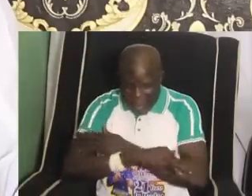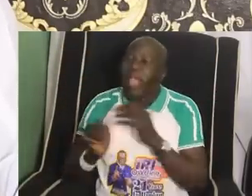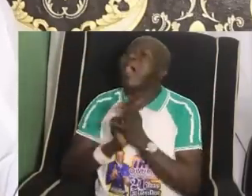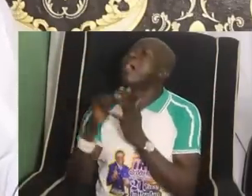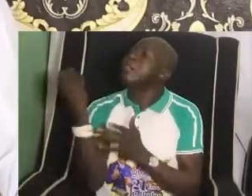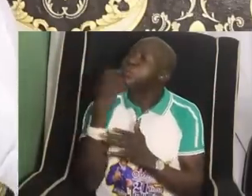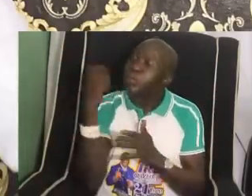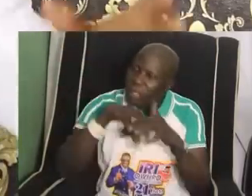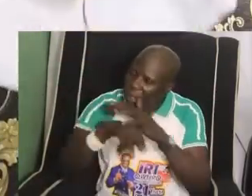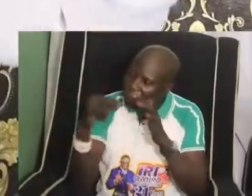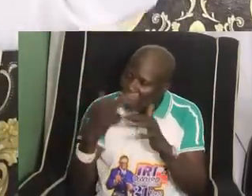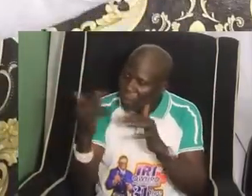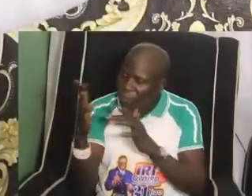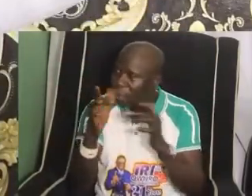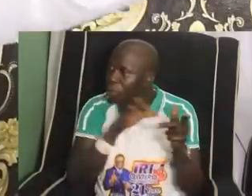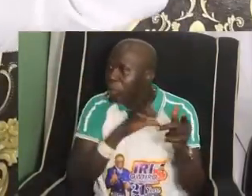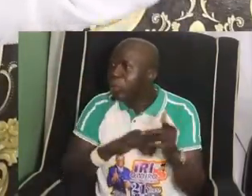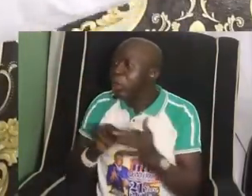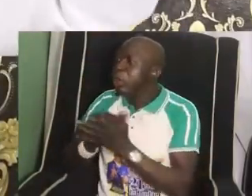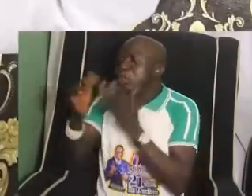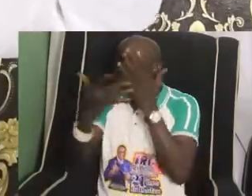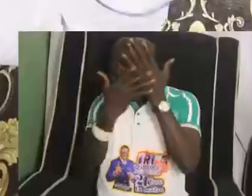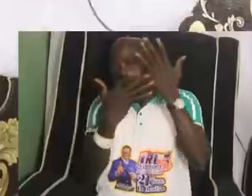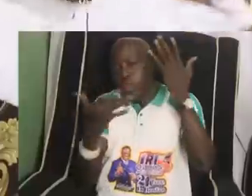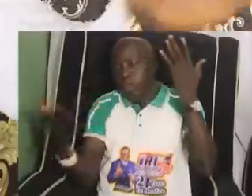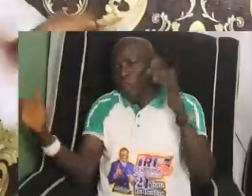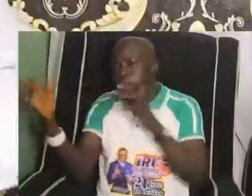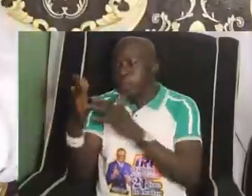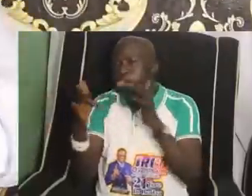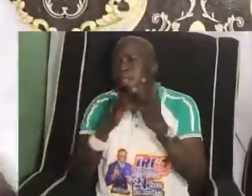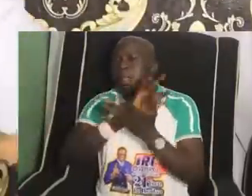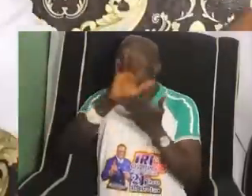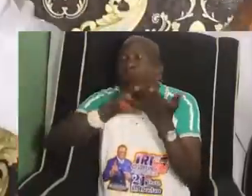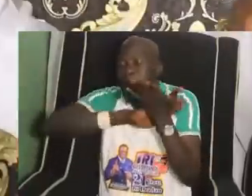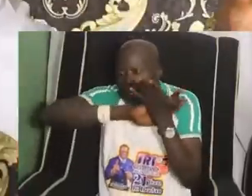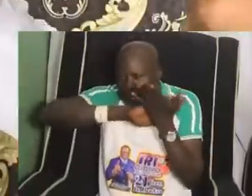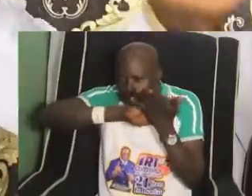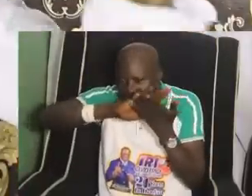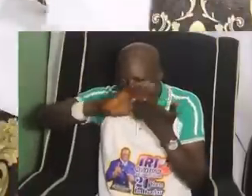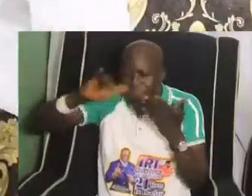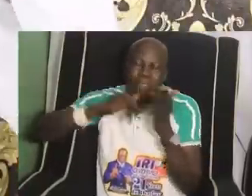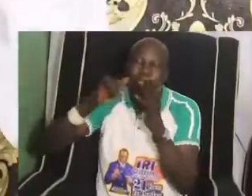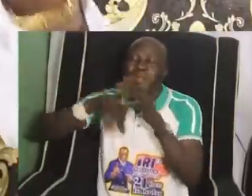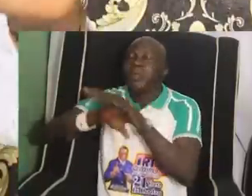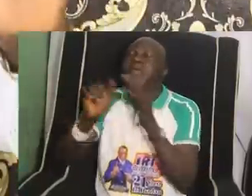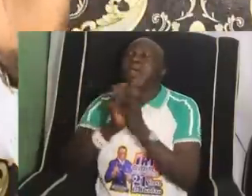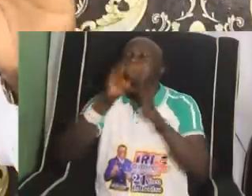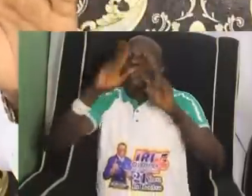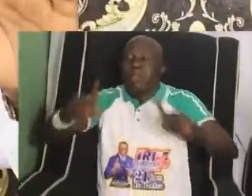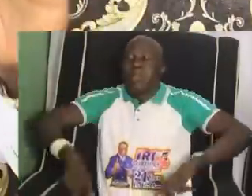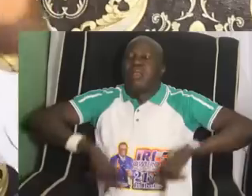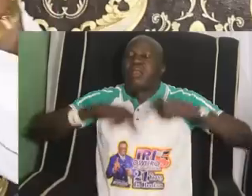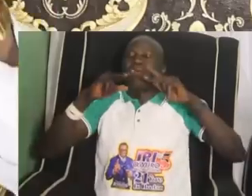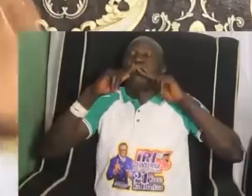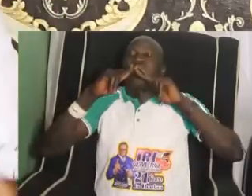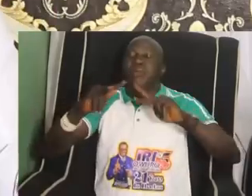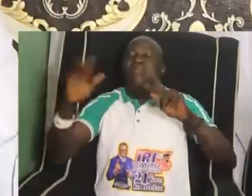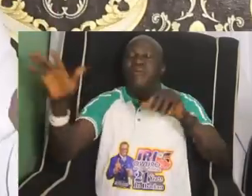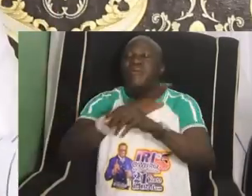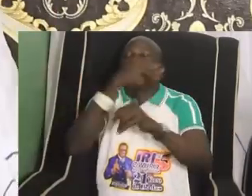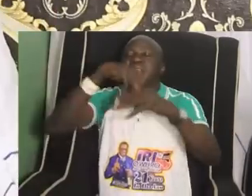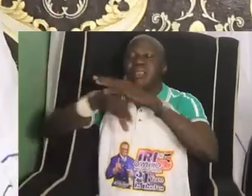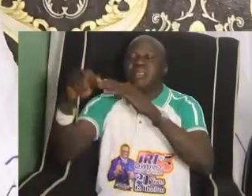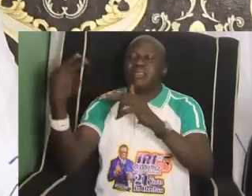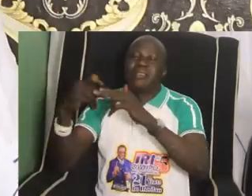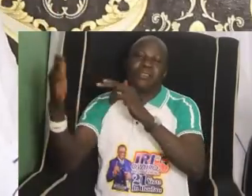of mine. I speak in the name of the Lord. Blood of the Lamb. Pata pata. Will cleanse it totally. Alafia. You will live peacefully.